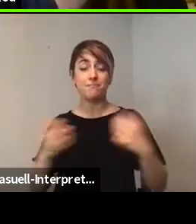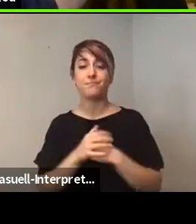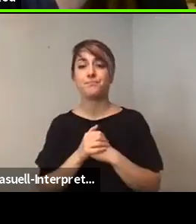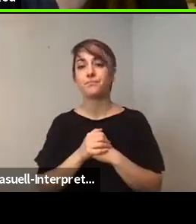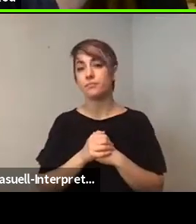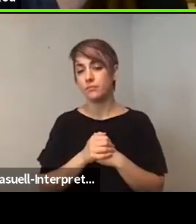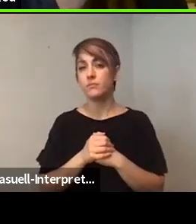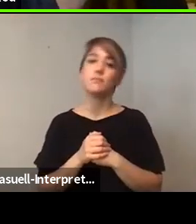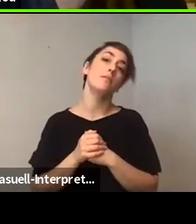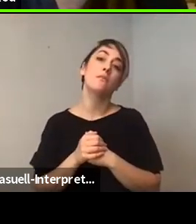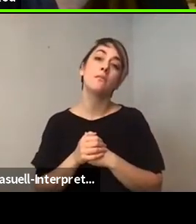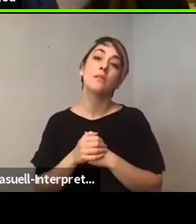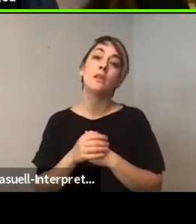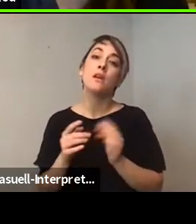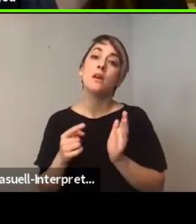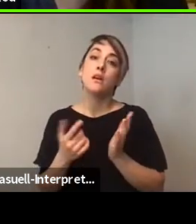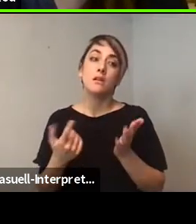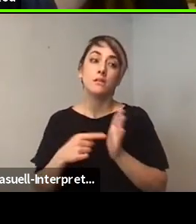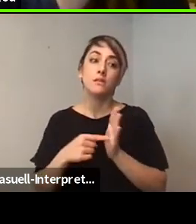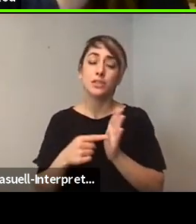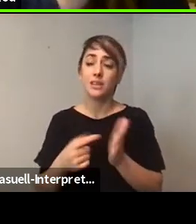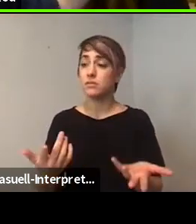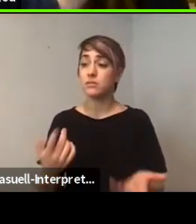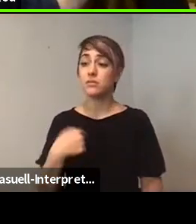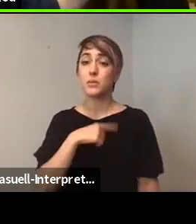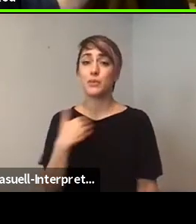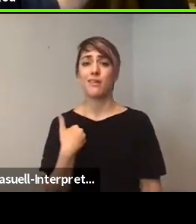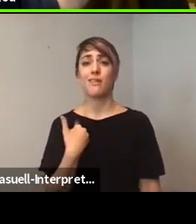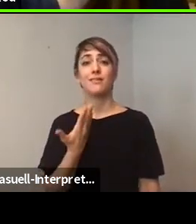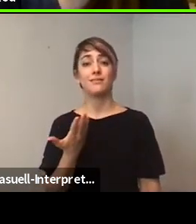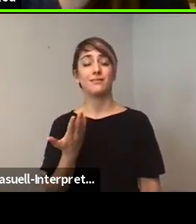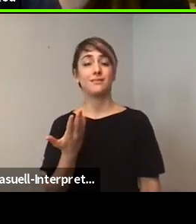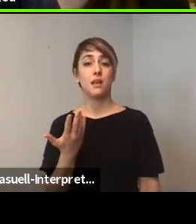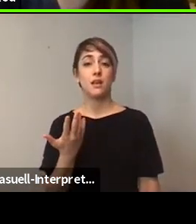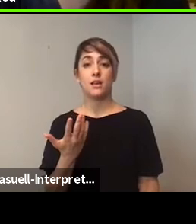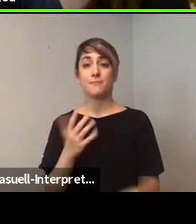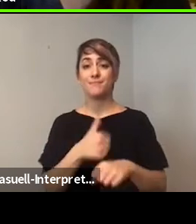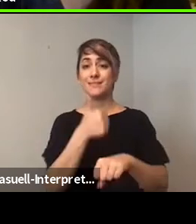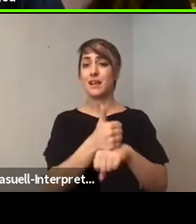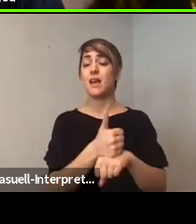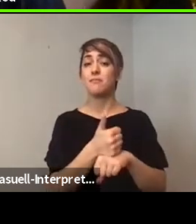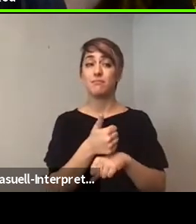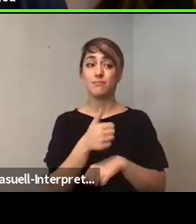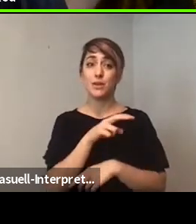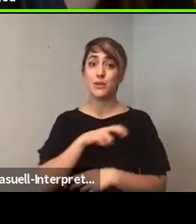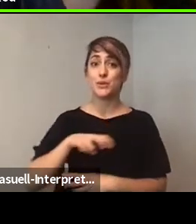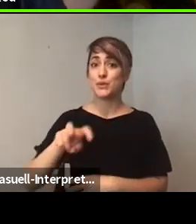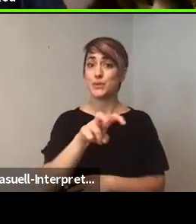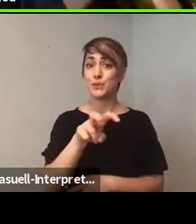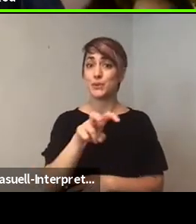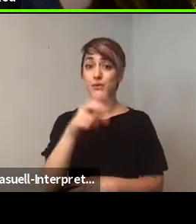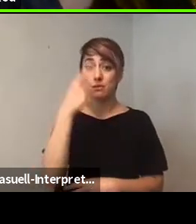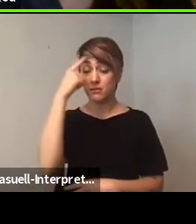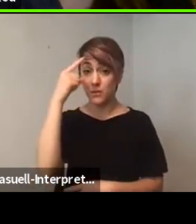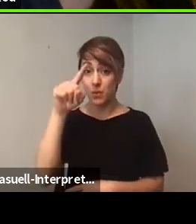who wants to see street art. And I suggested that, hey, we can do a